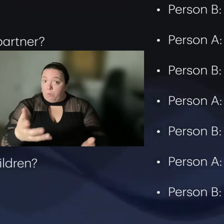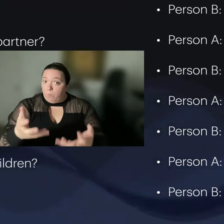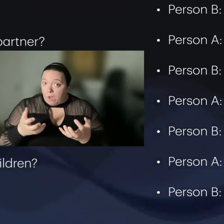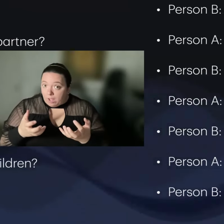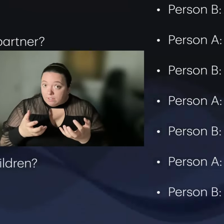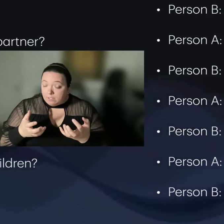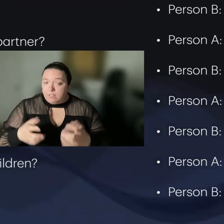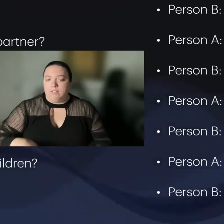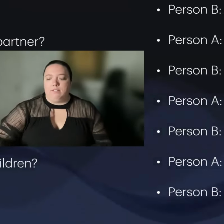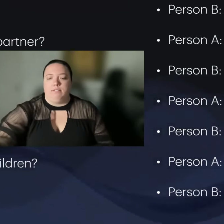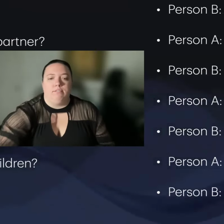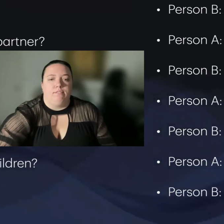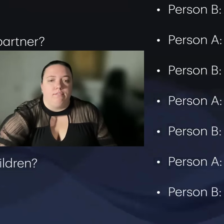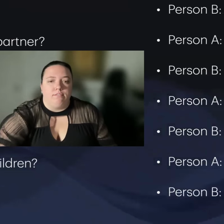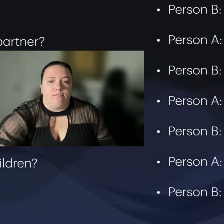Children, you want.